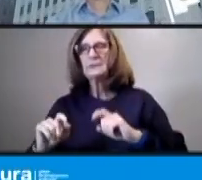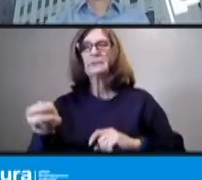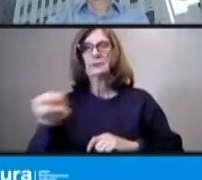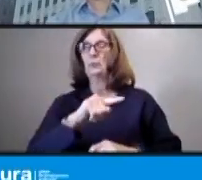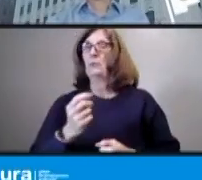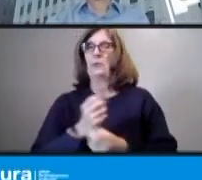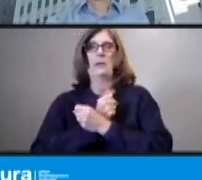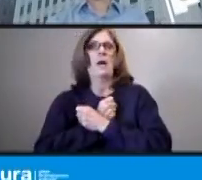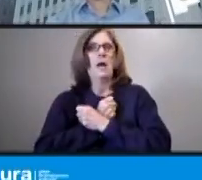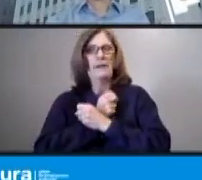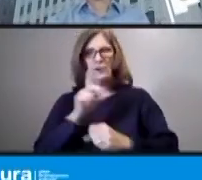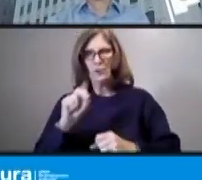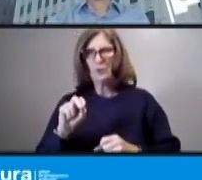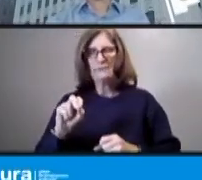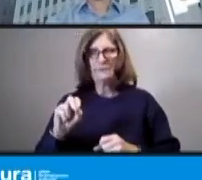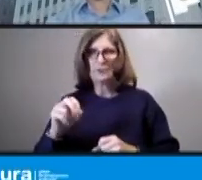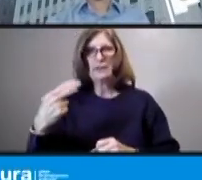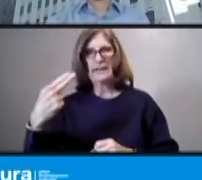able to do it for HSP